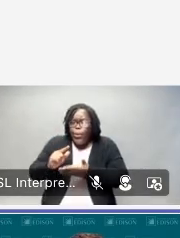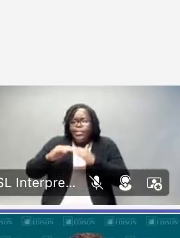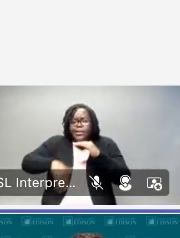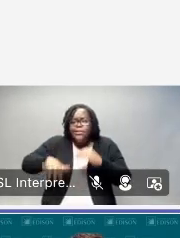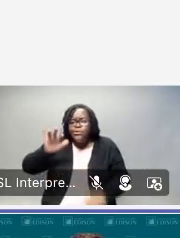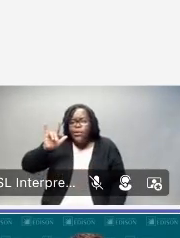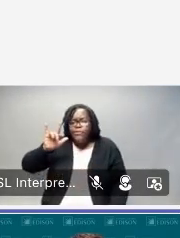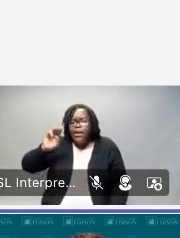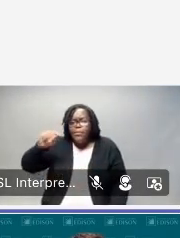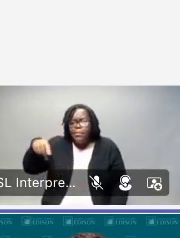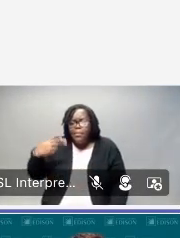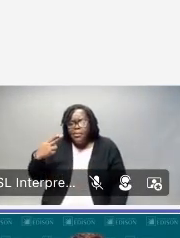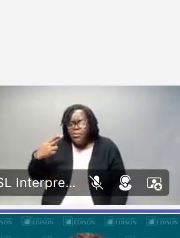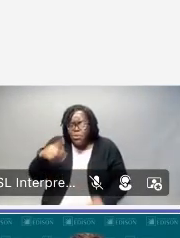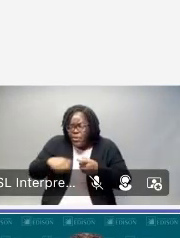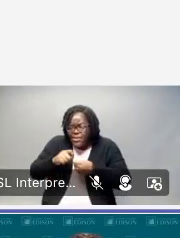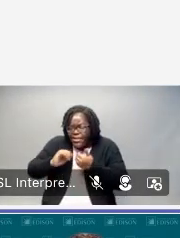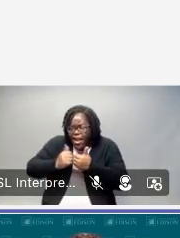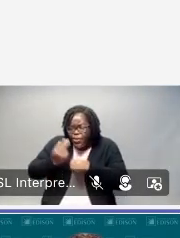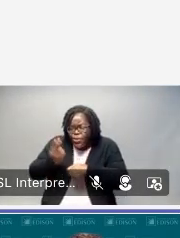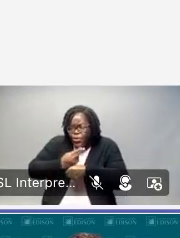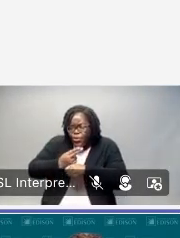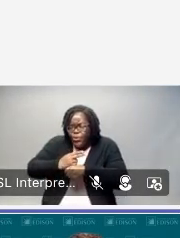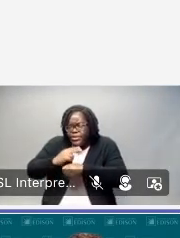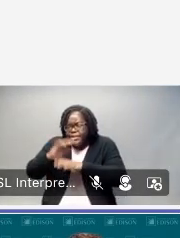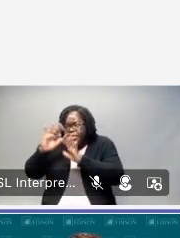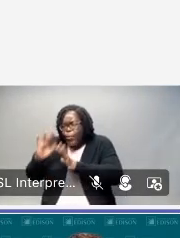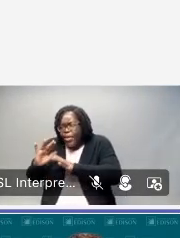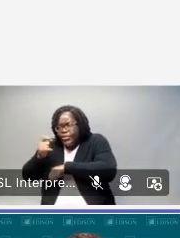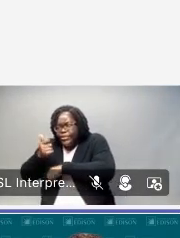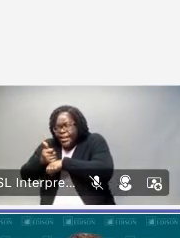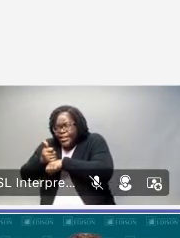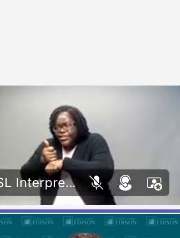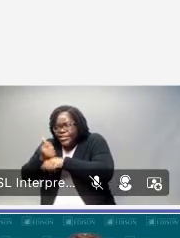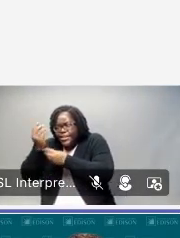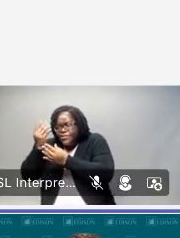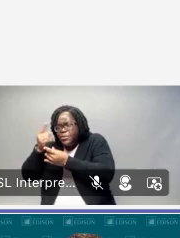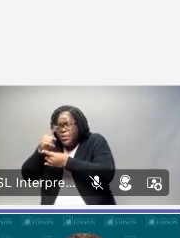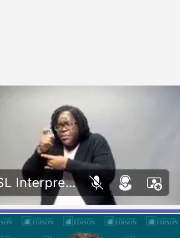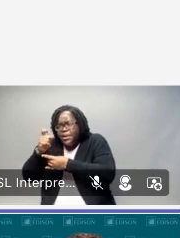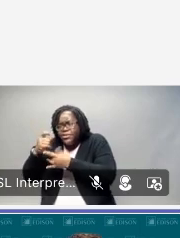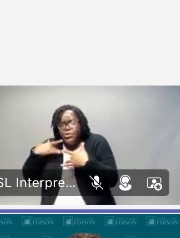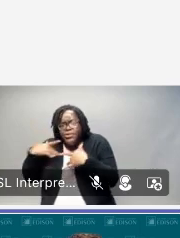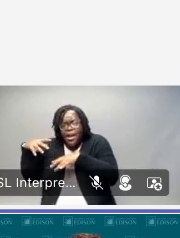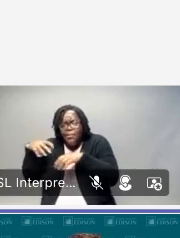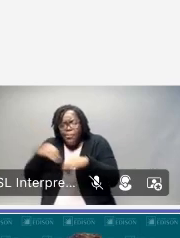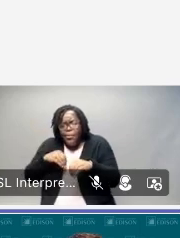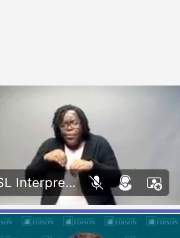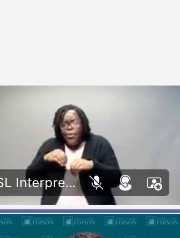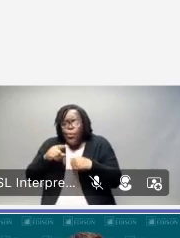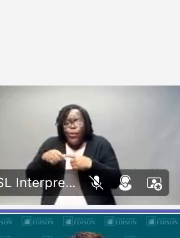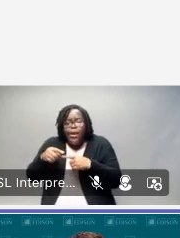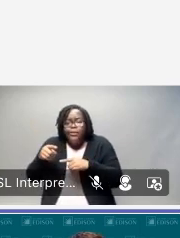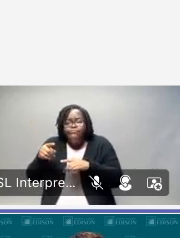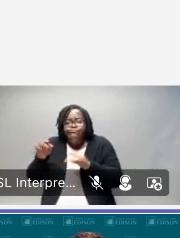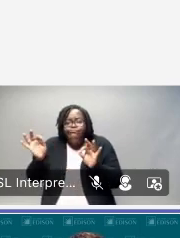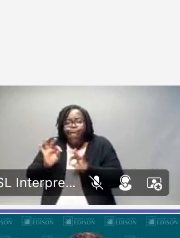hour. So exactly how are you using the weather station data, since your practice is to cut power when there is little to no